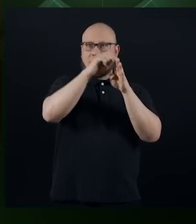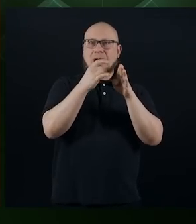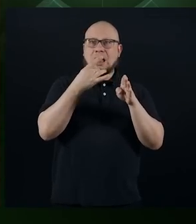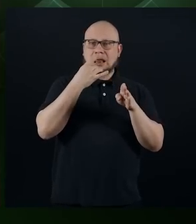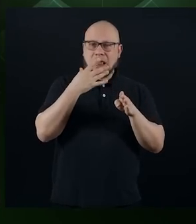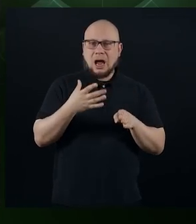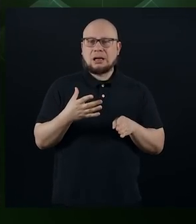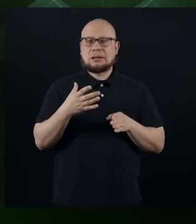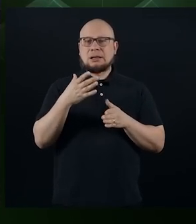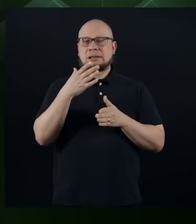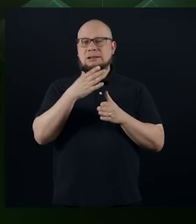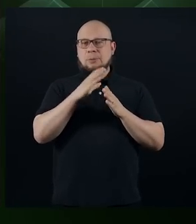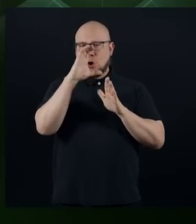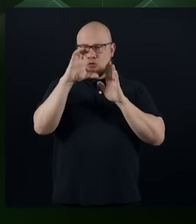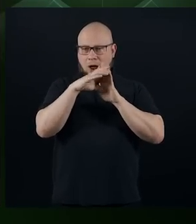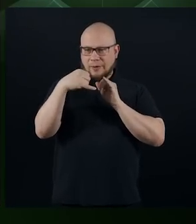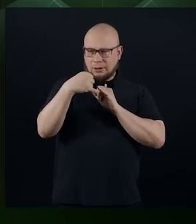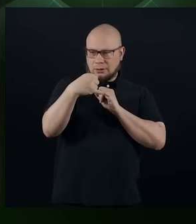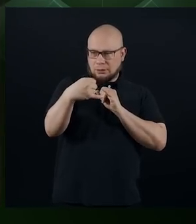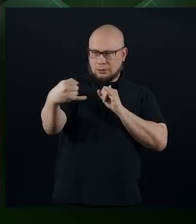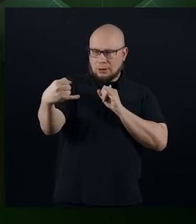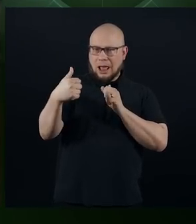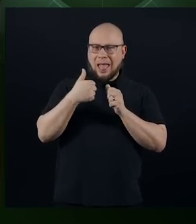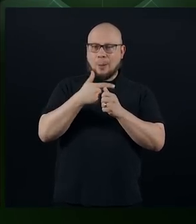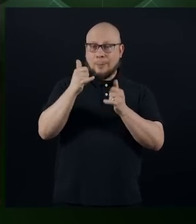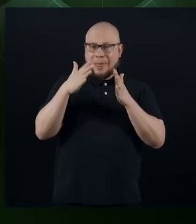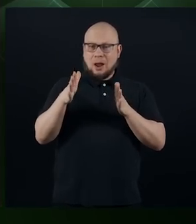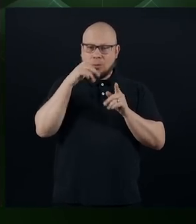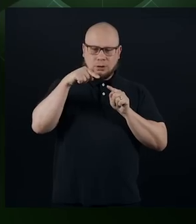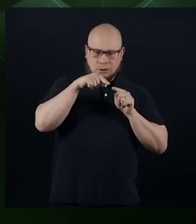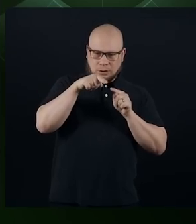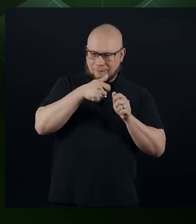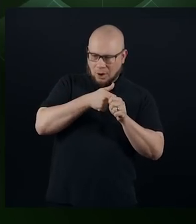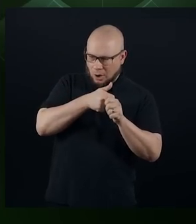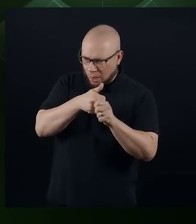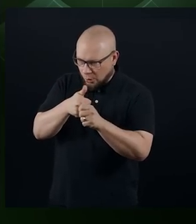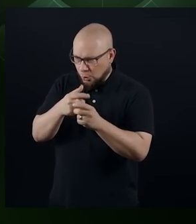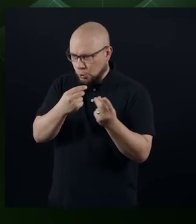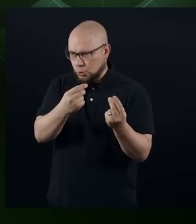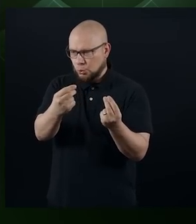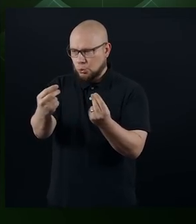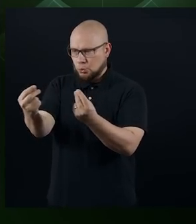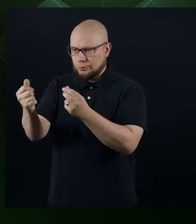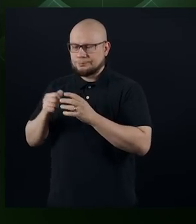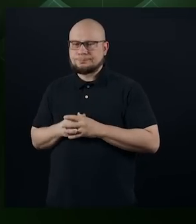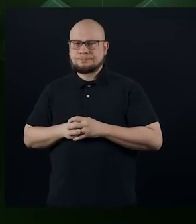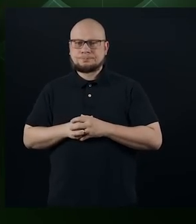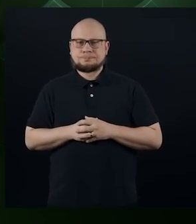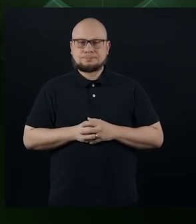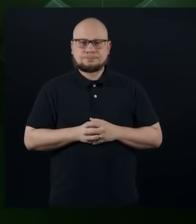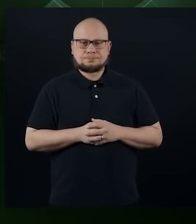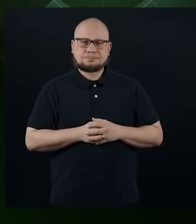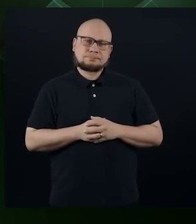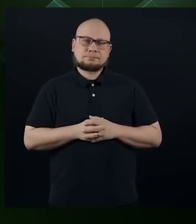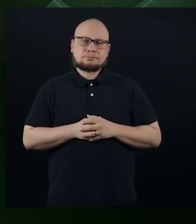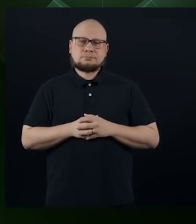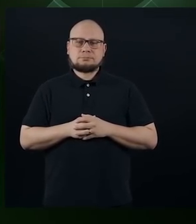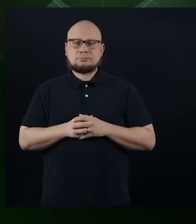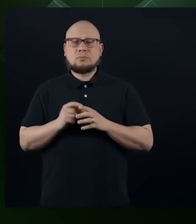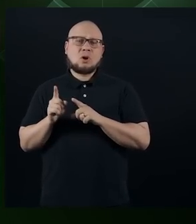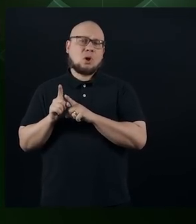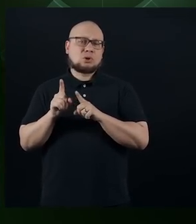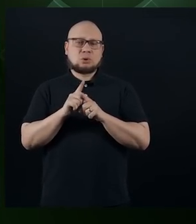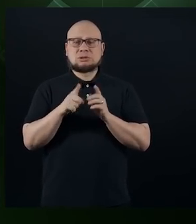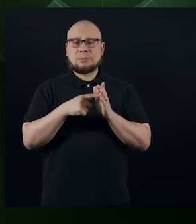lines, just to again help guide the player's eyes to their objective. And there's also kind of cheekier ways we can do it, whereby a player